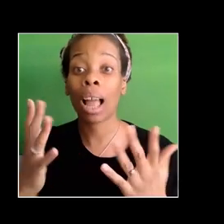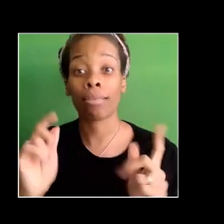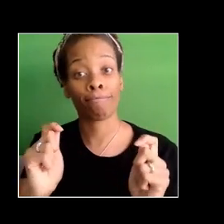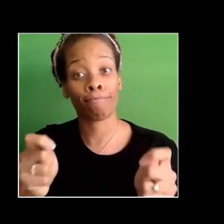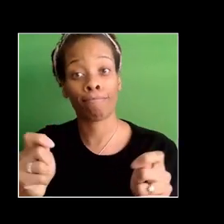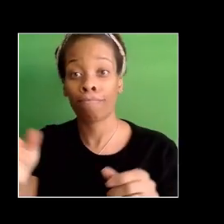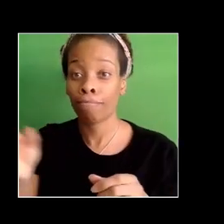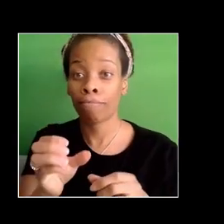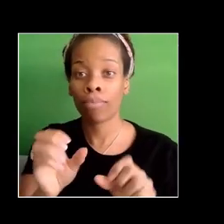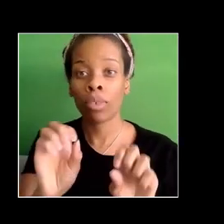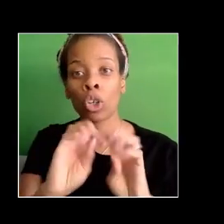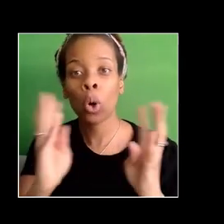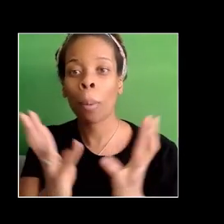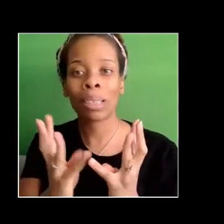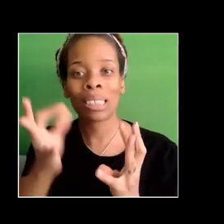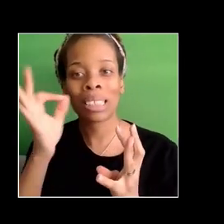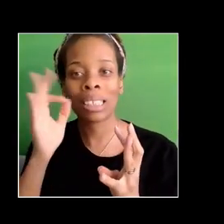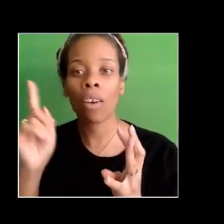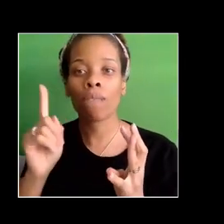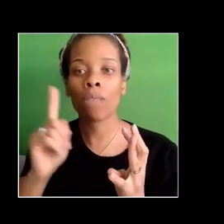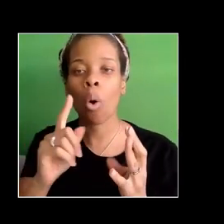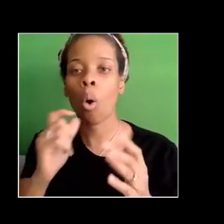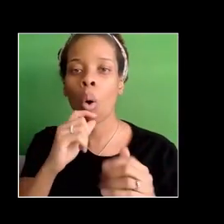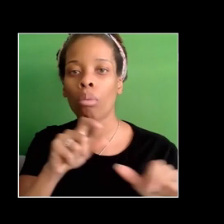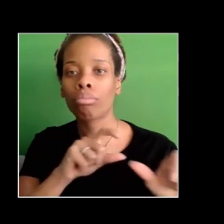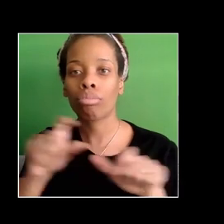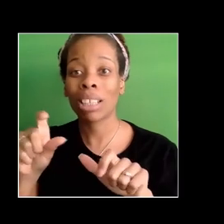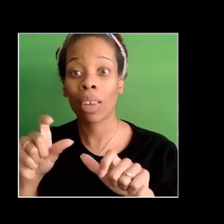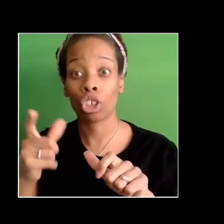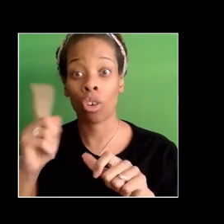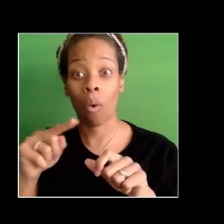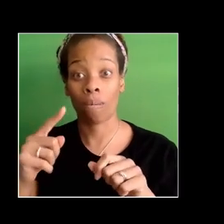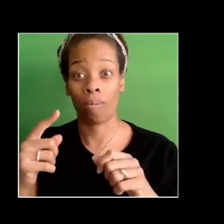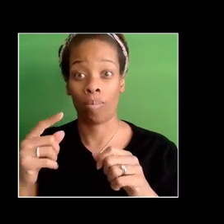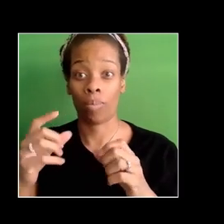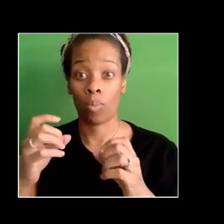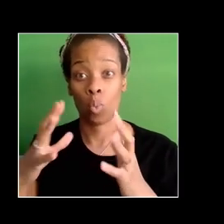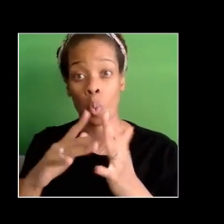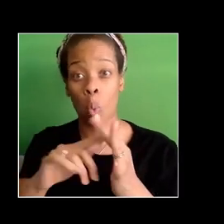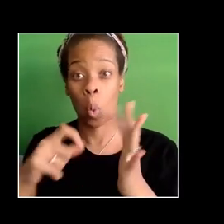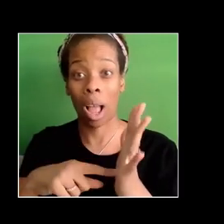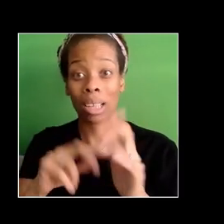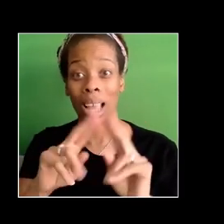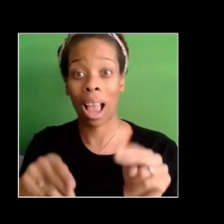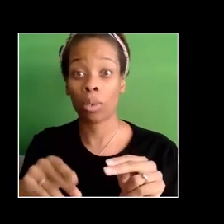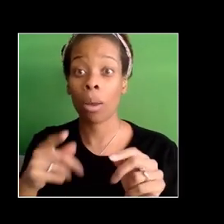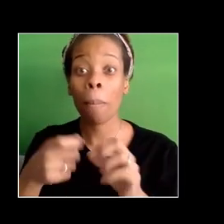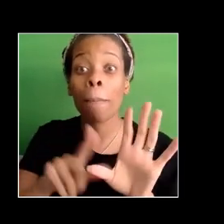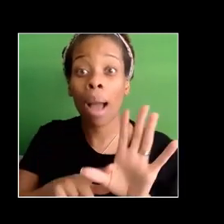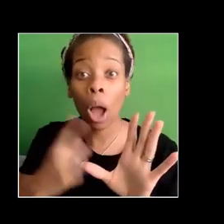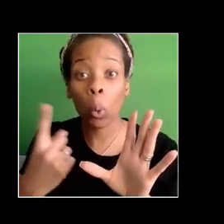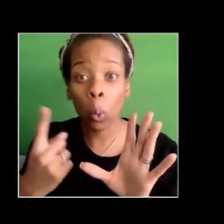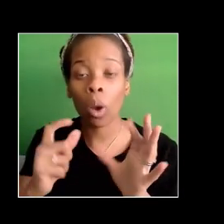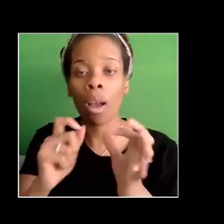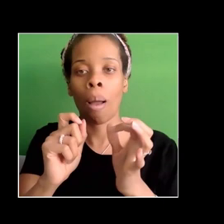the Committee for the Preservation of the White House by President Obama. And in 2015, she joined the Barack